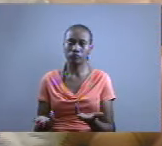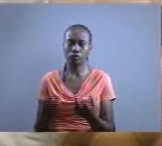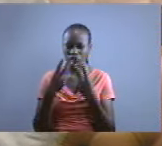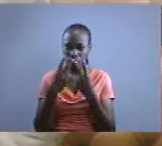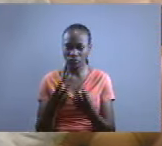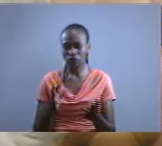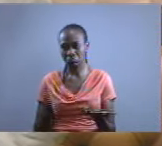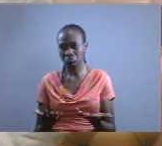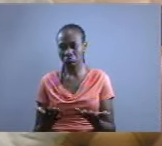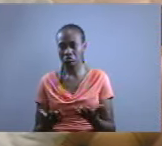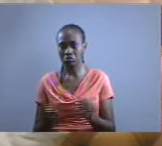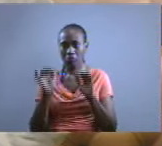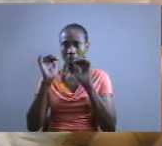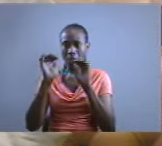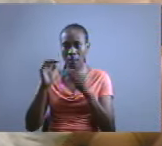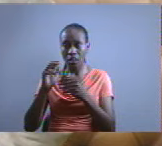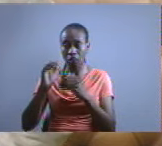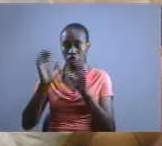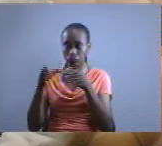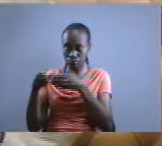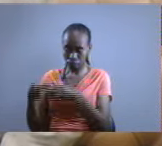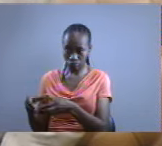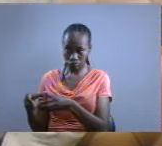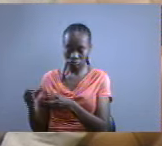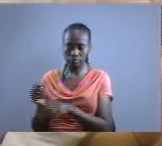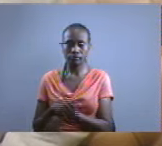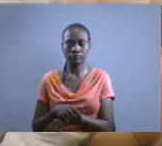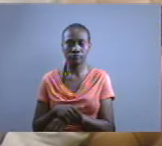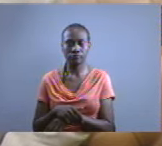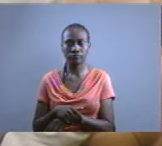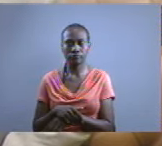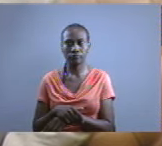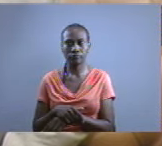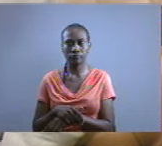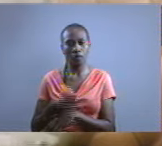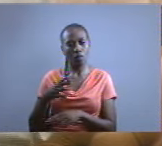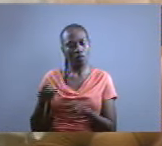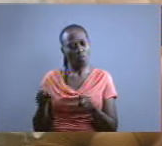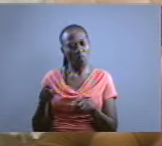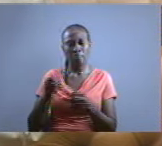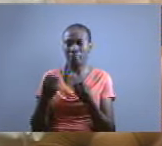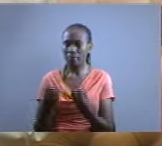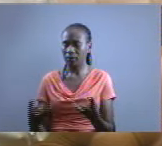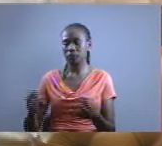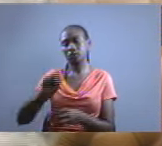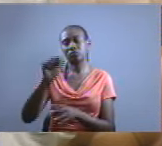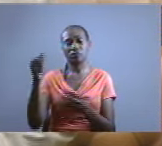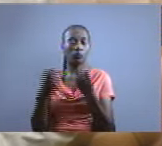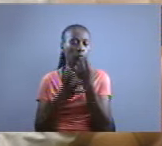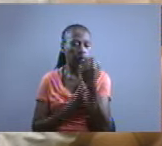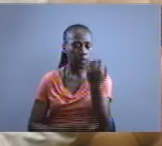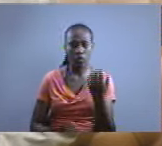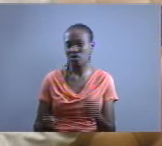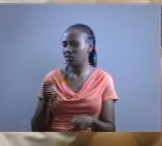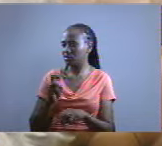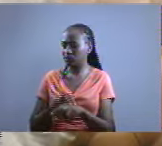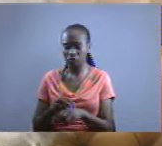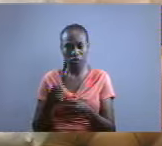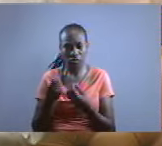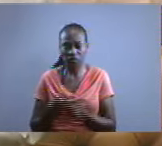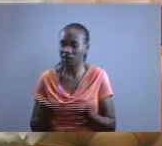wasteful expenditure in public sector. This, Speaker, while so many South Africans are poor and need social